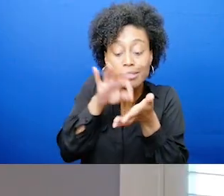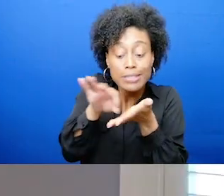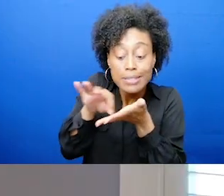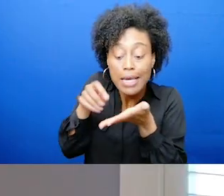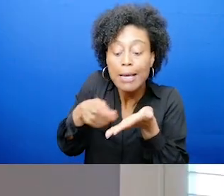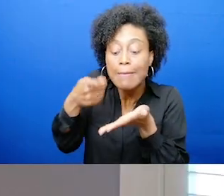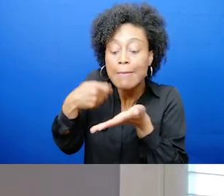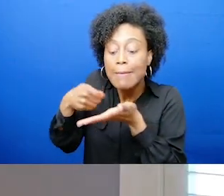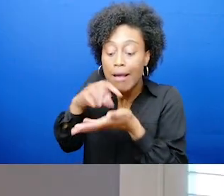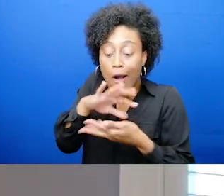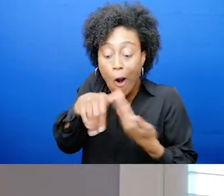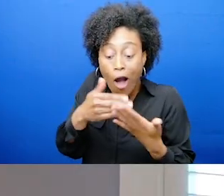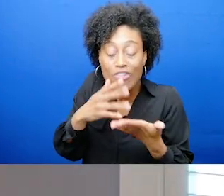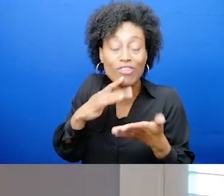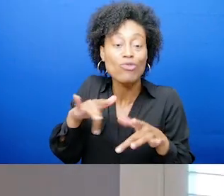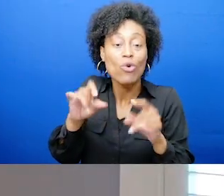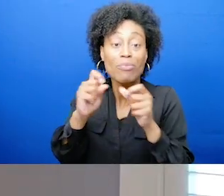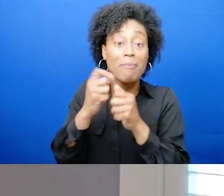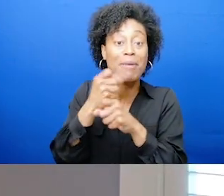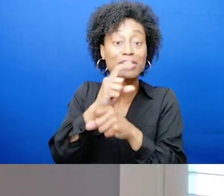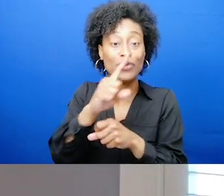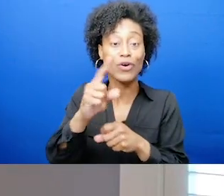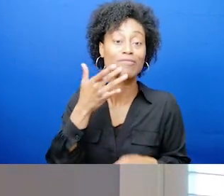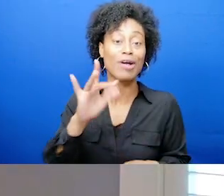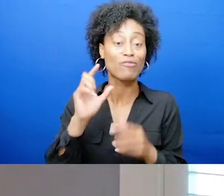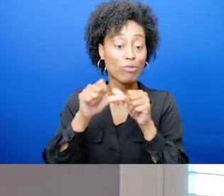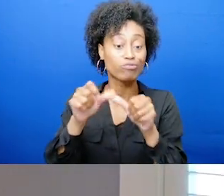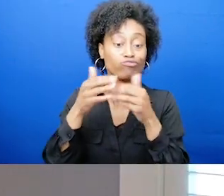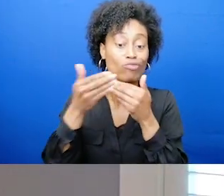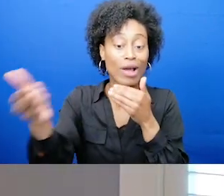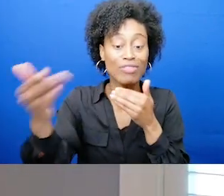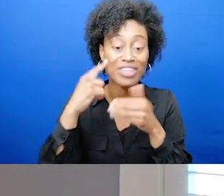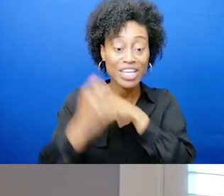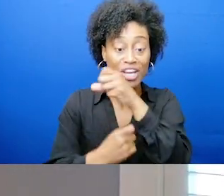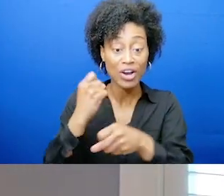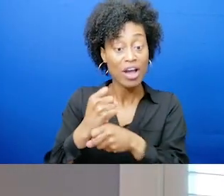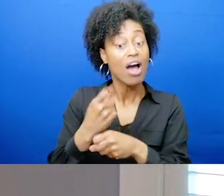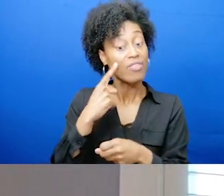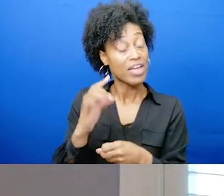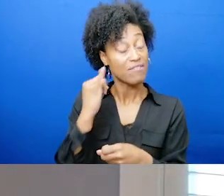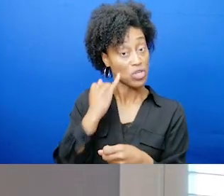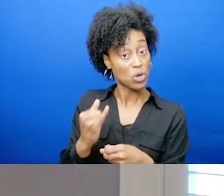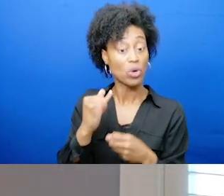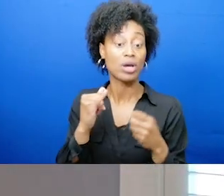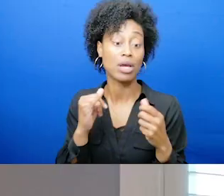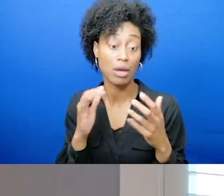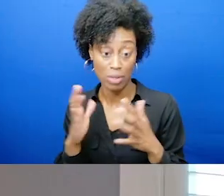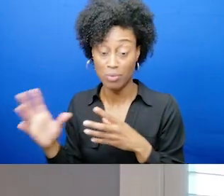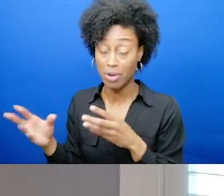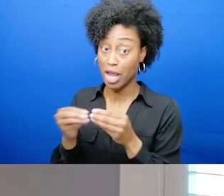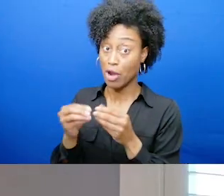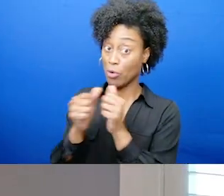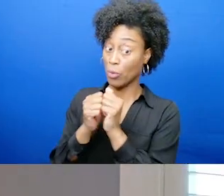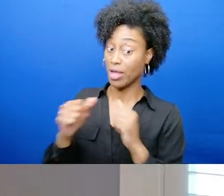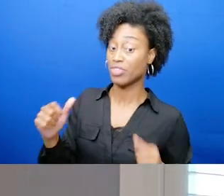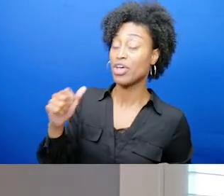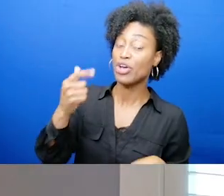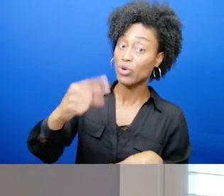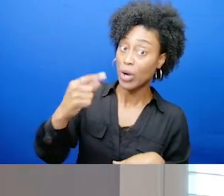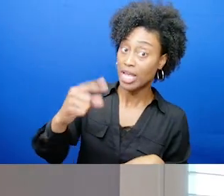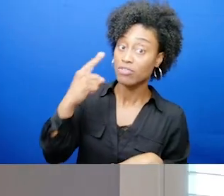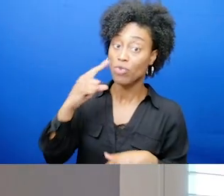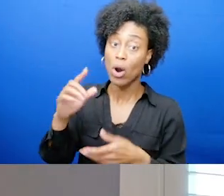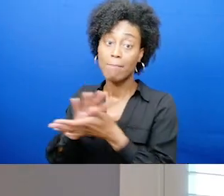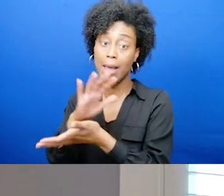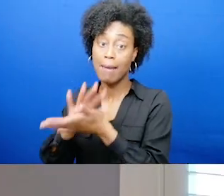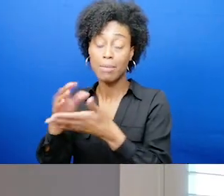of the year. They represent coins, and when you pair them with greens for paper money and cornbread for gold, you've got a full